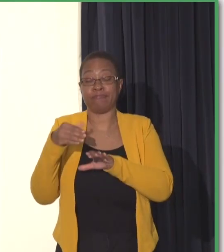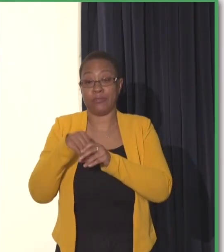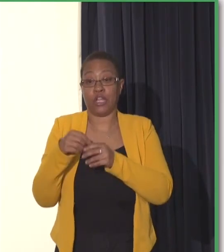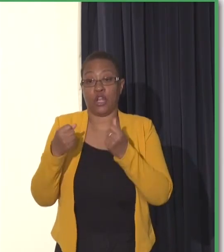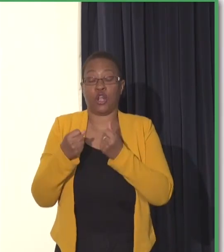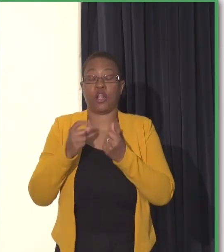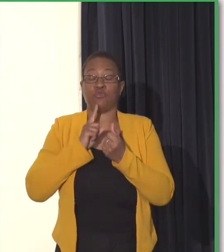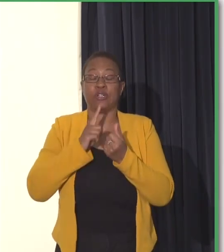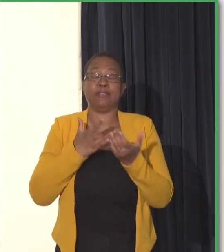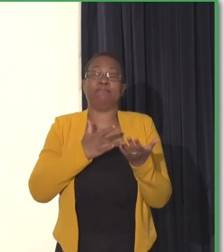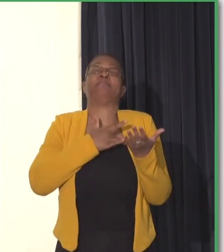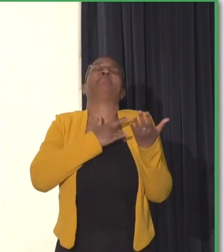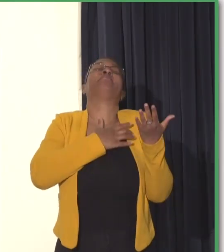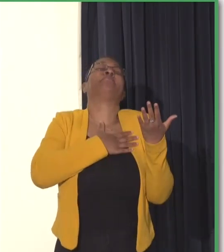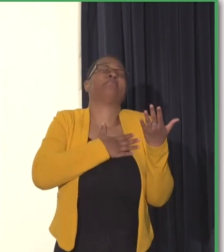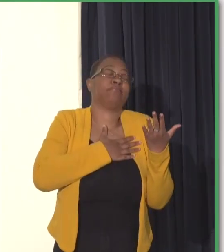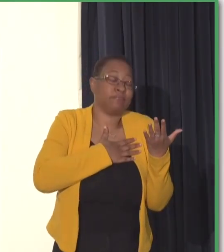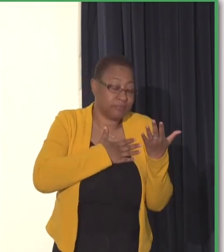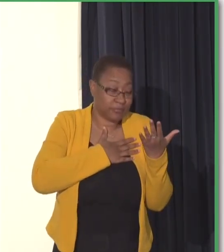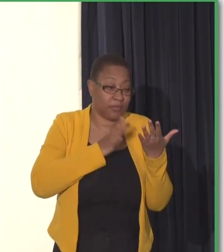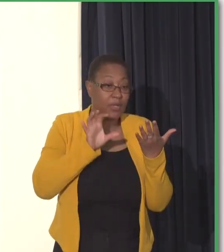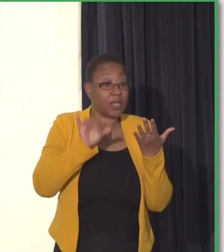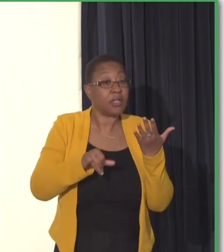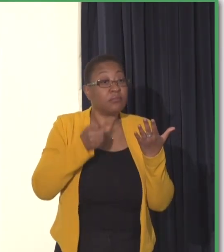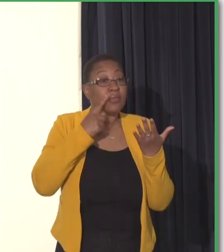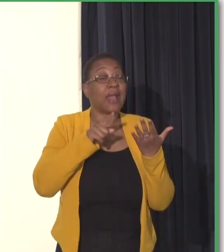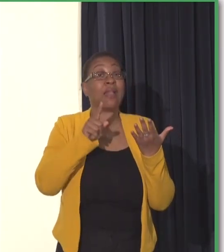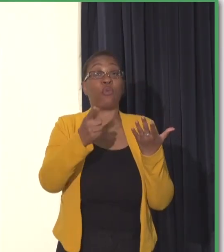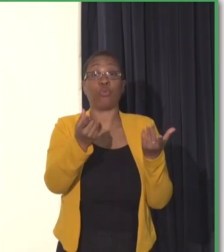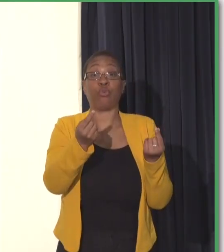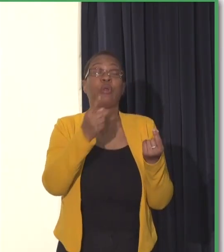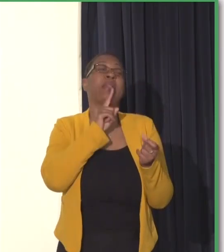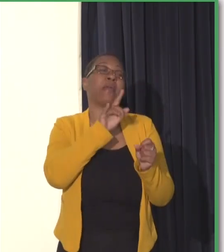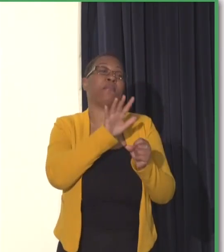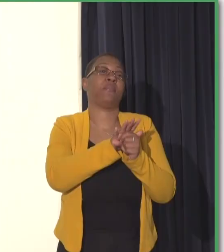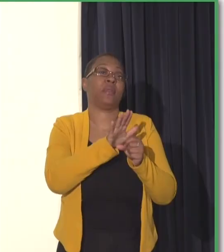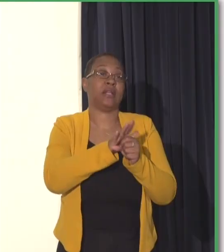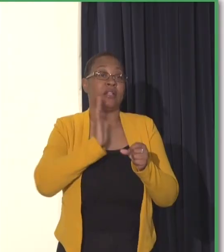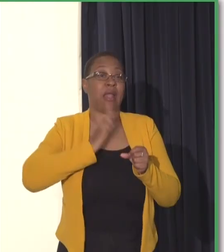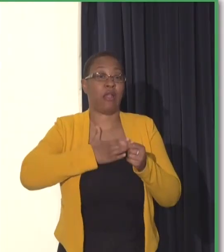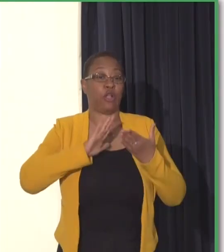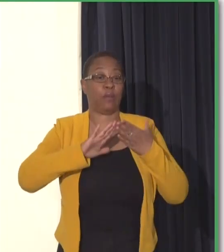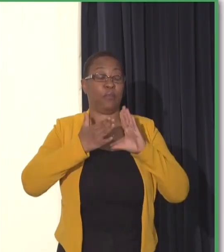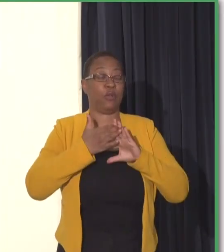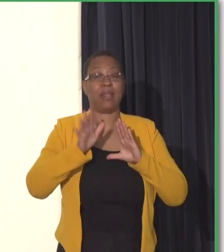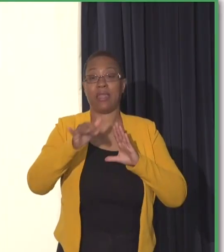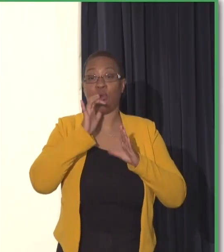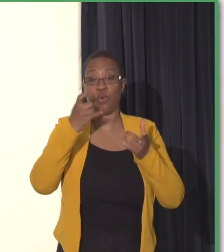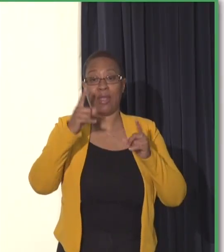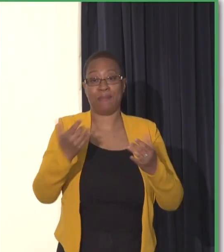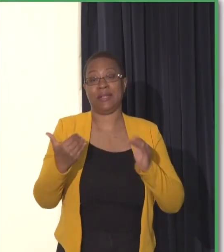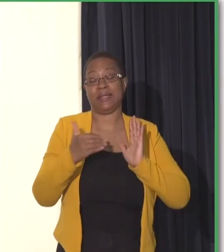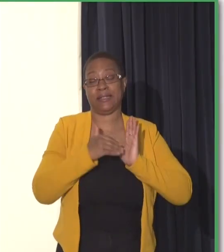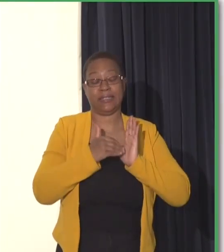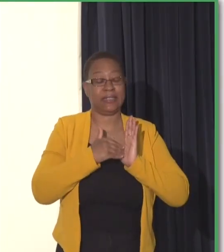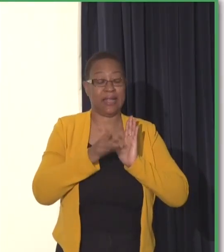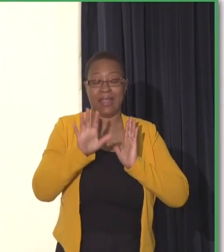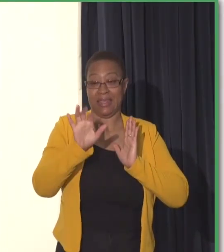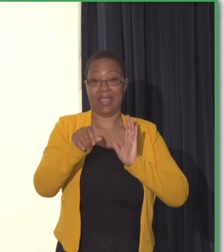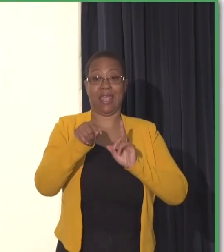moved by it and have really, to me anyway, sort of pledged to our community that is not going to happen again. That is